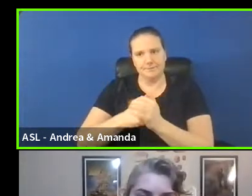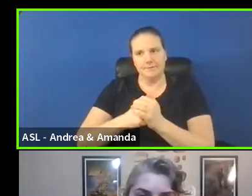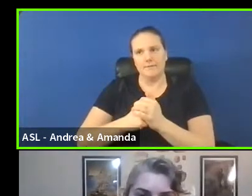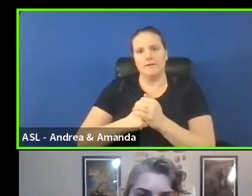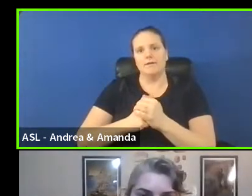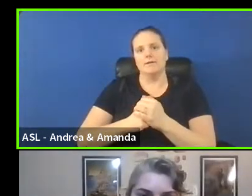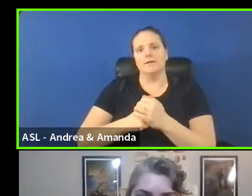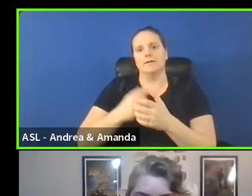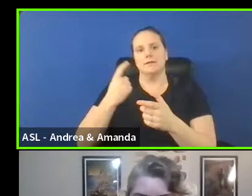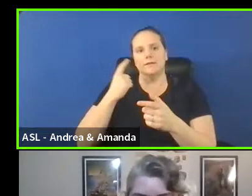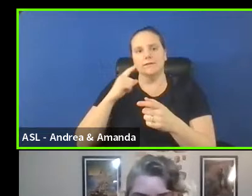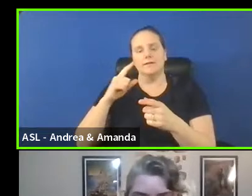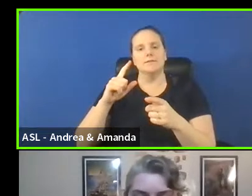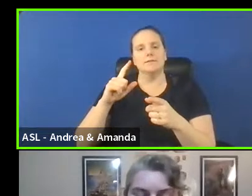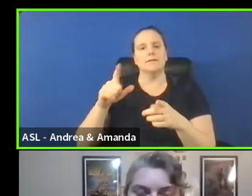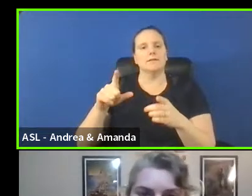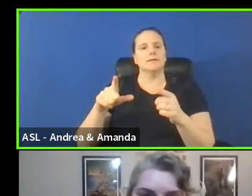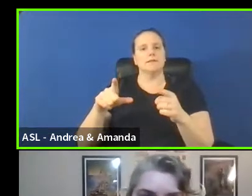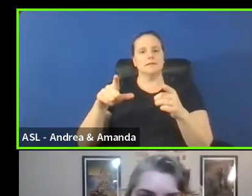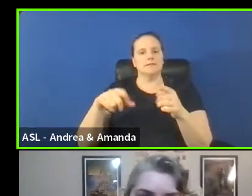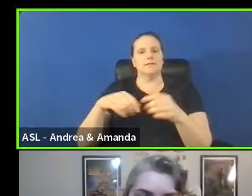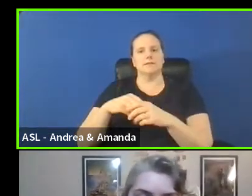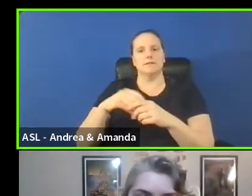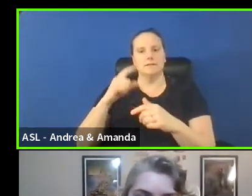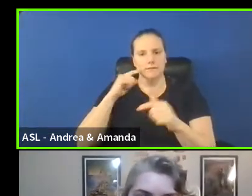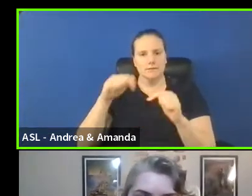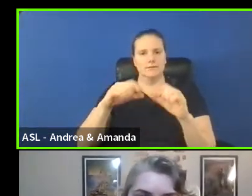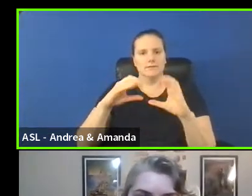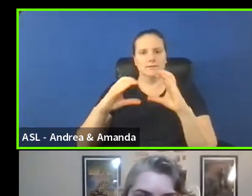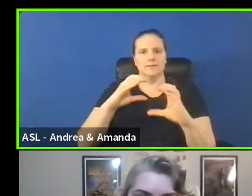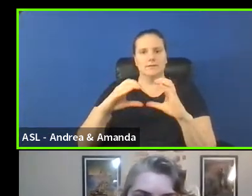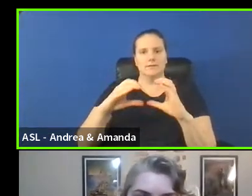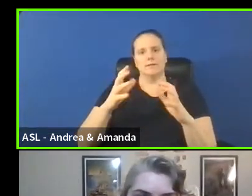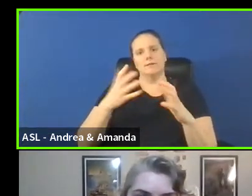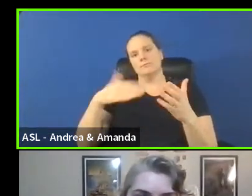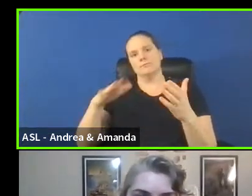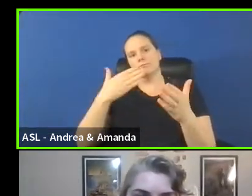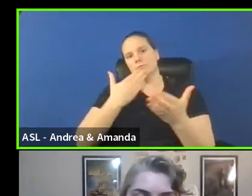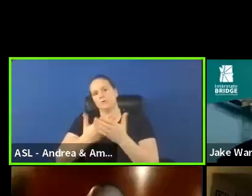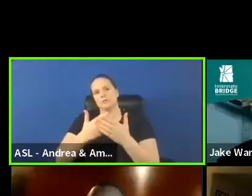this conversation, I'm good to go for about,